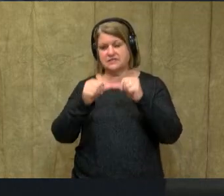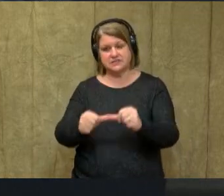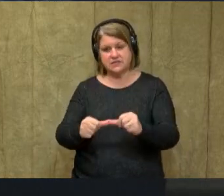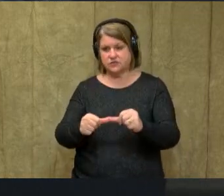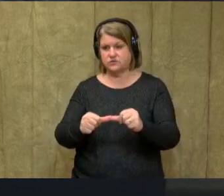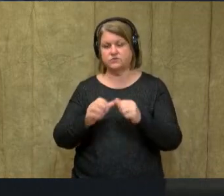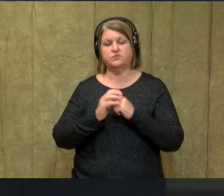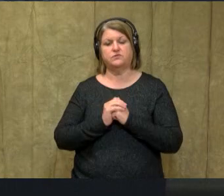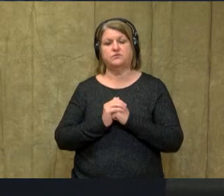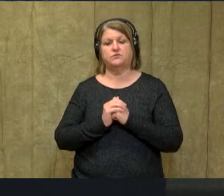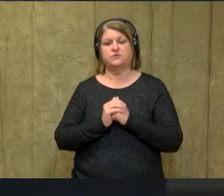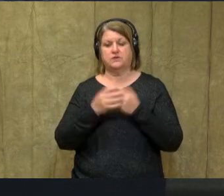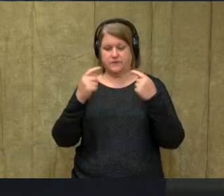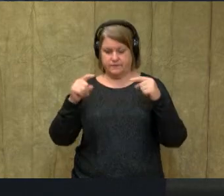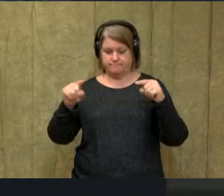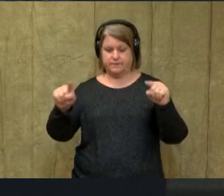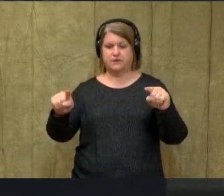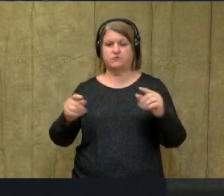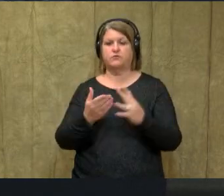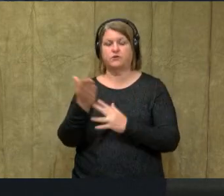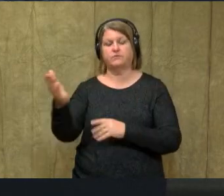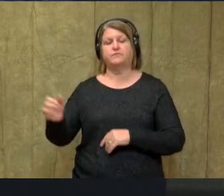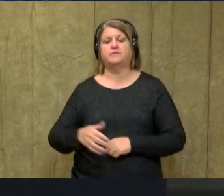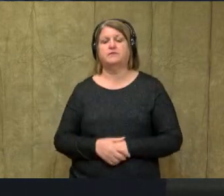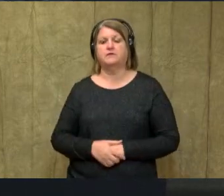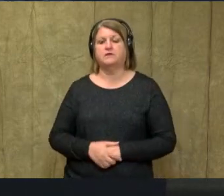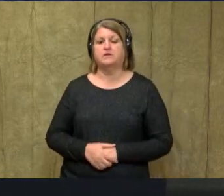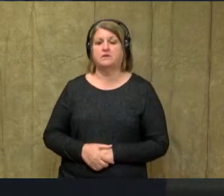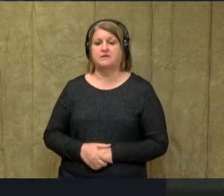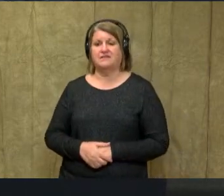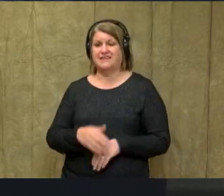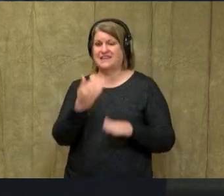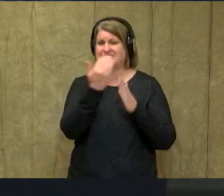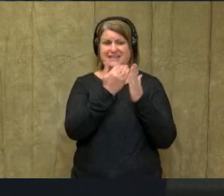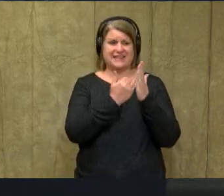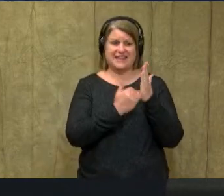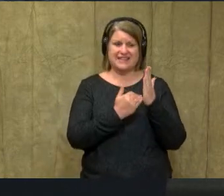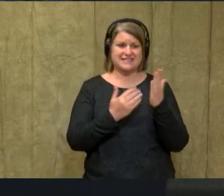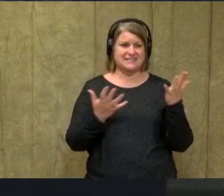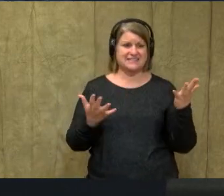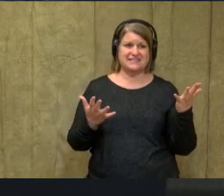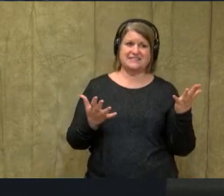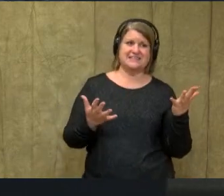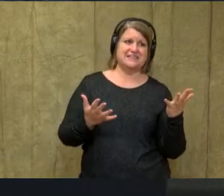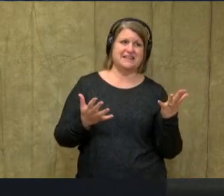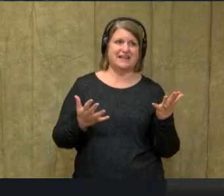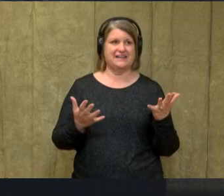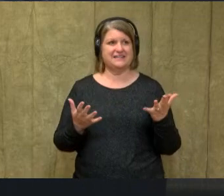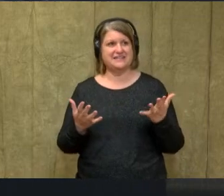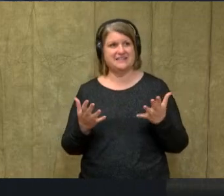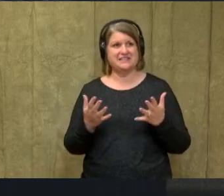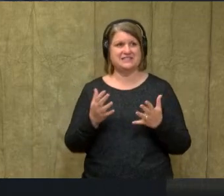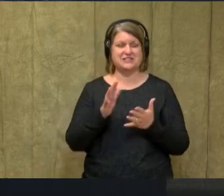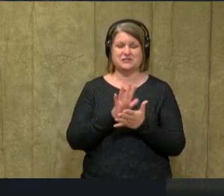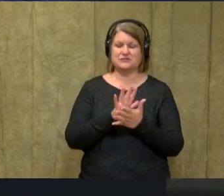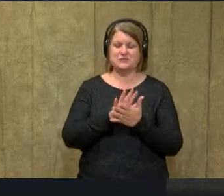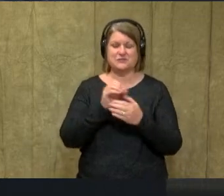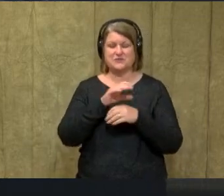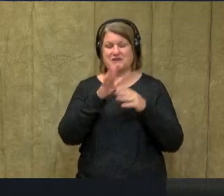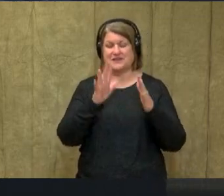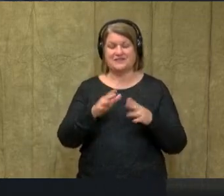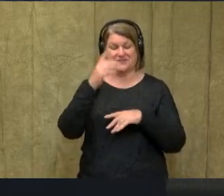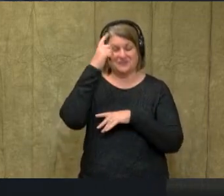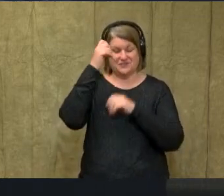through. And it's a lesson that it's sort of a school counselor's dream, that your students learn that